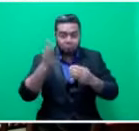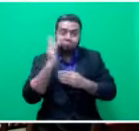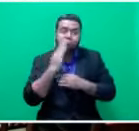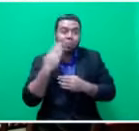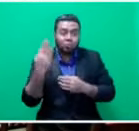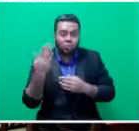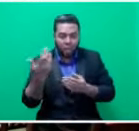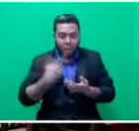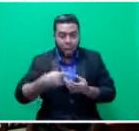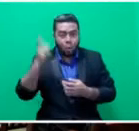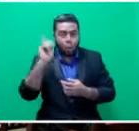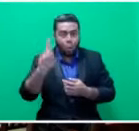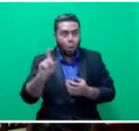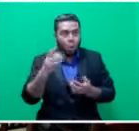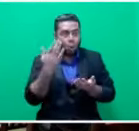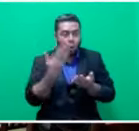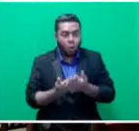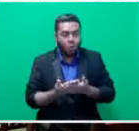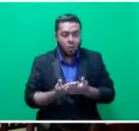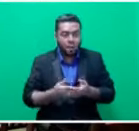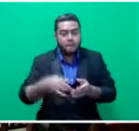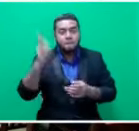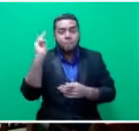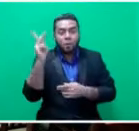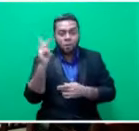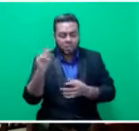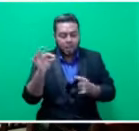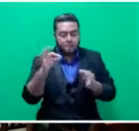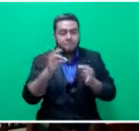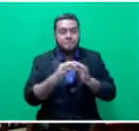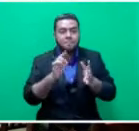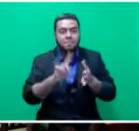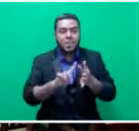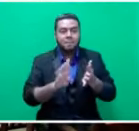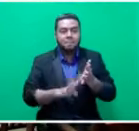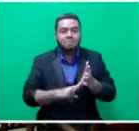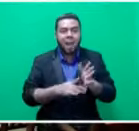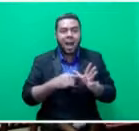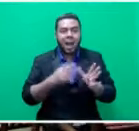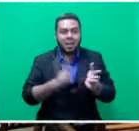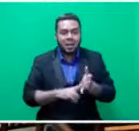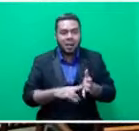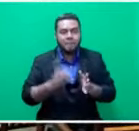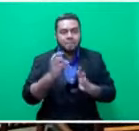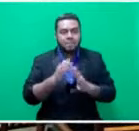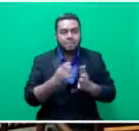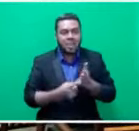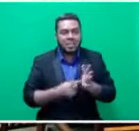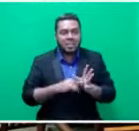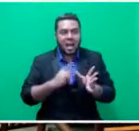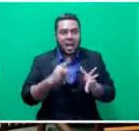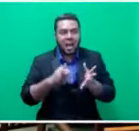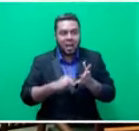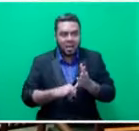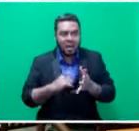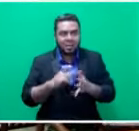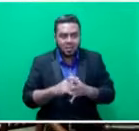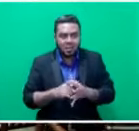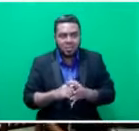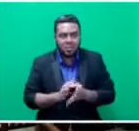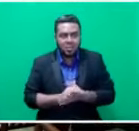upon the Honourable Professor Biman Prasad. You have the floor, sir.